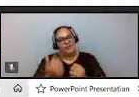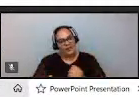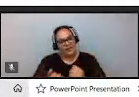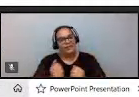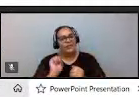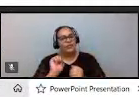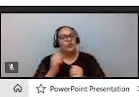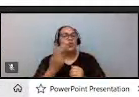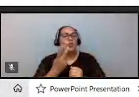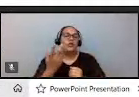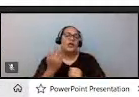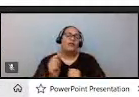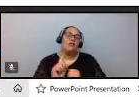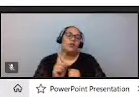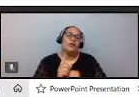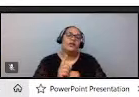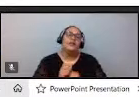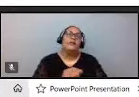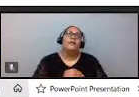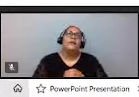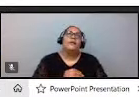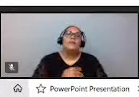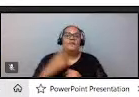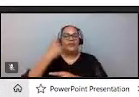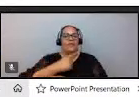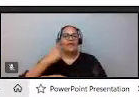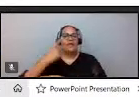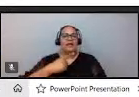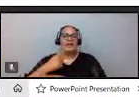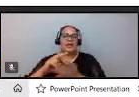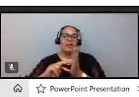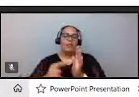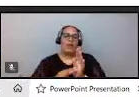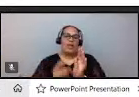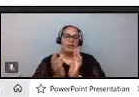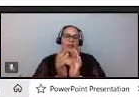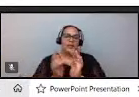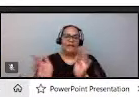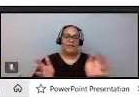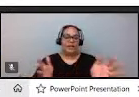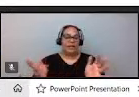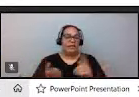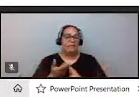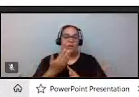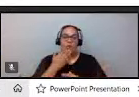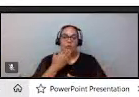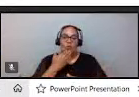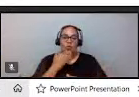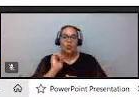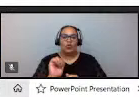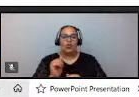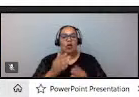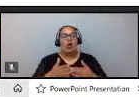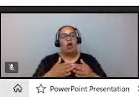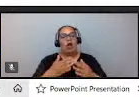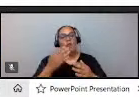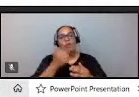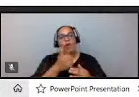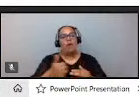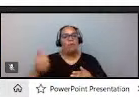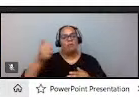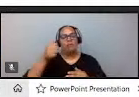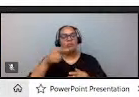um there's also the the daily birth planning meetings that is facilitated by the harbor Master's office and